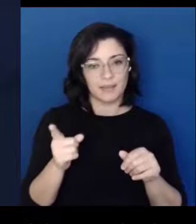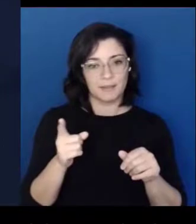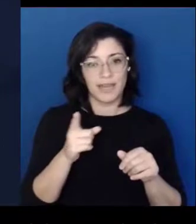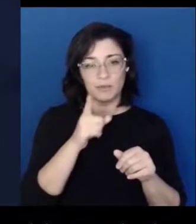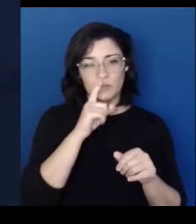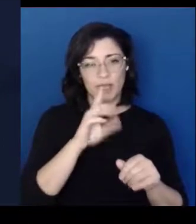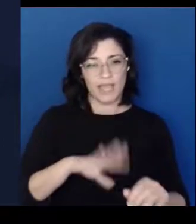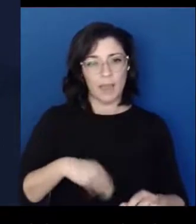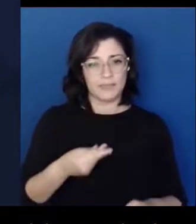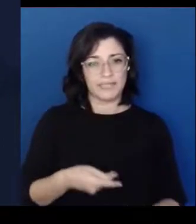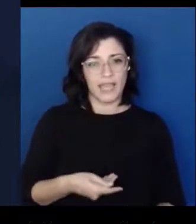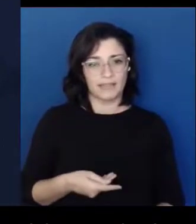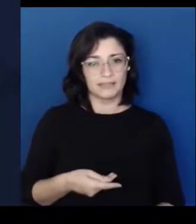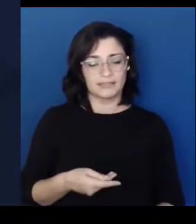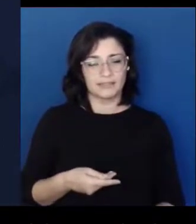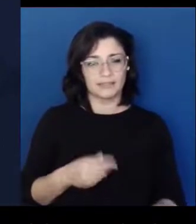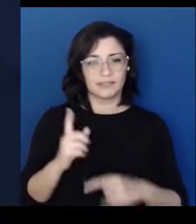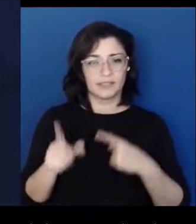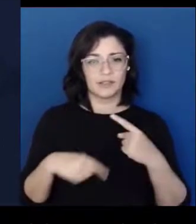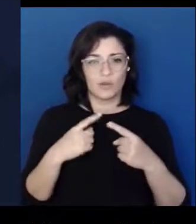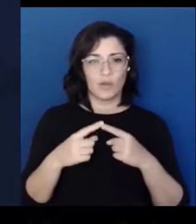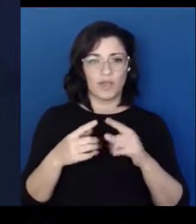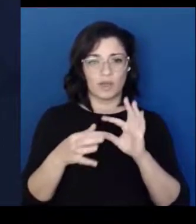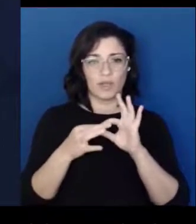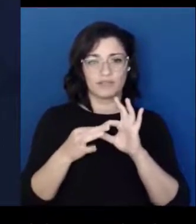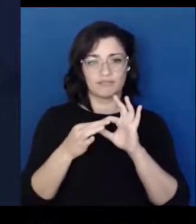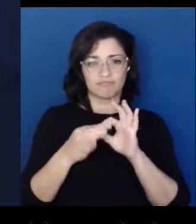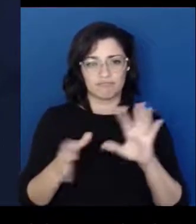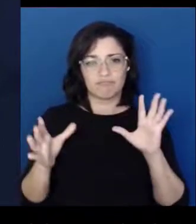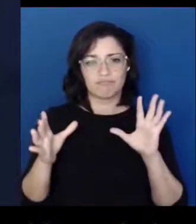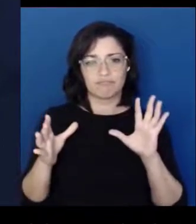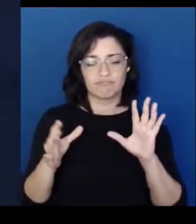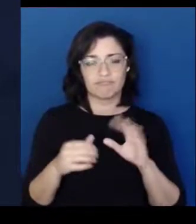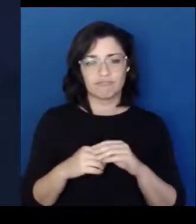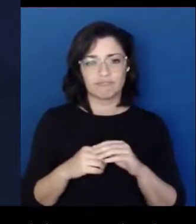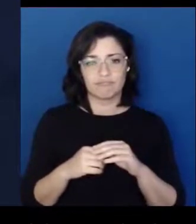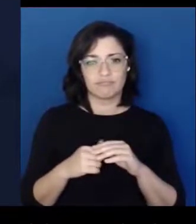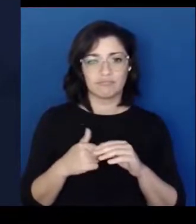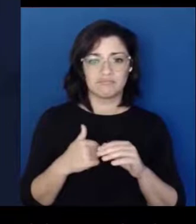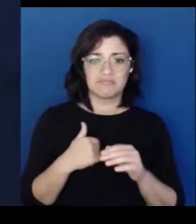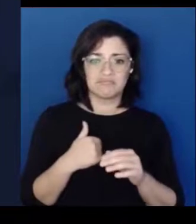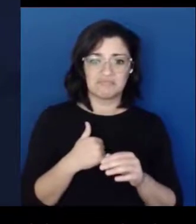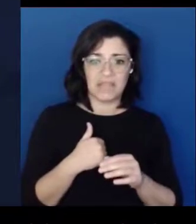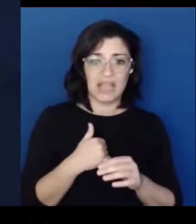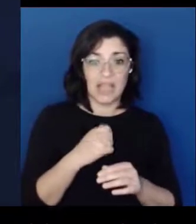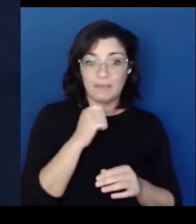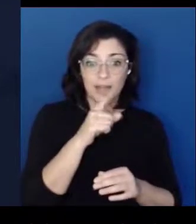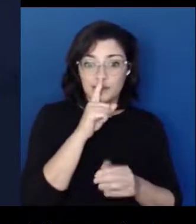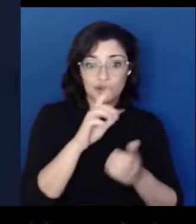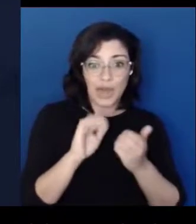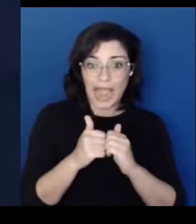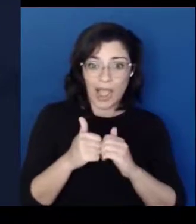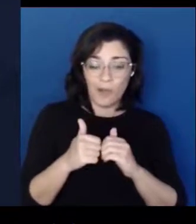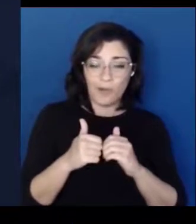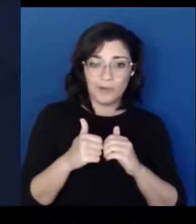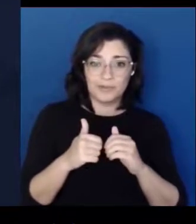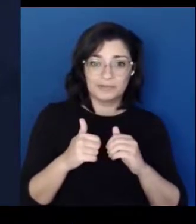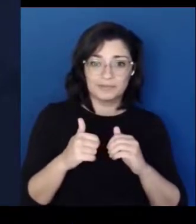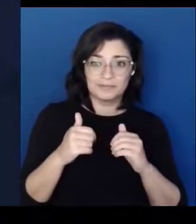relationship that I caused. I'm not sure how, because I don't know what he asked, but I